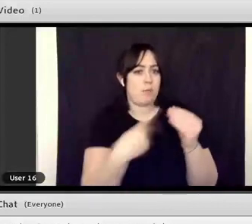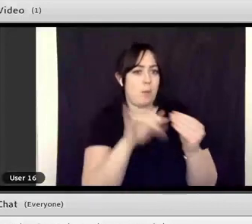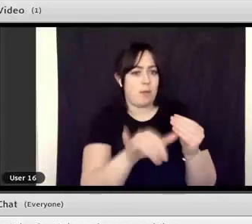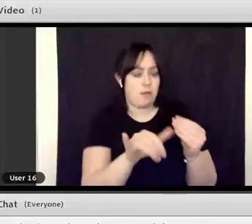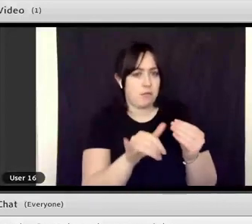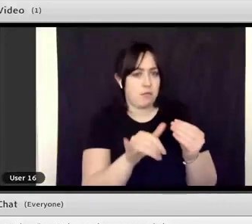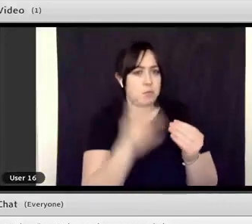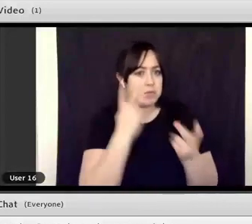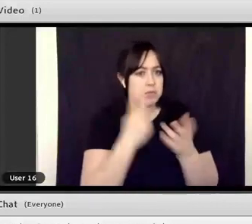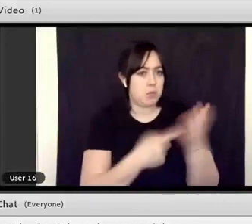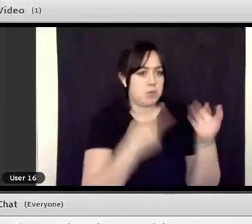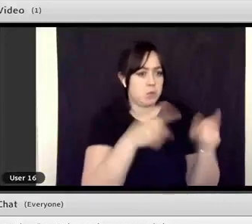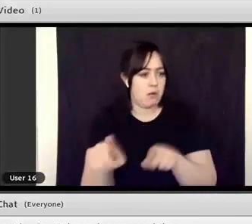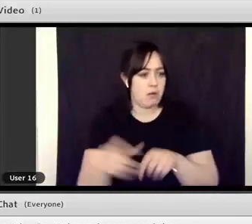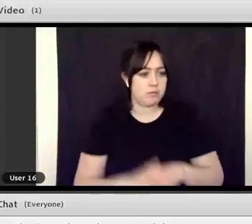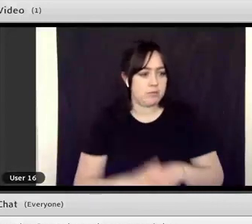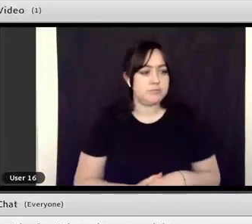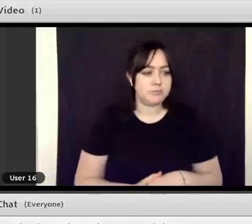you want to add.